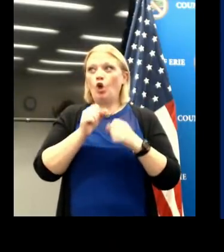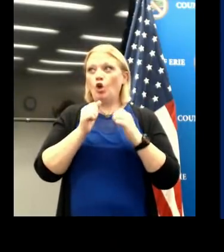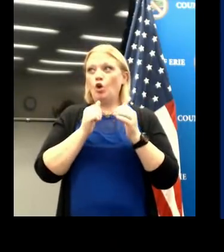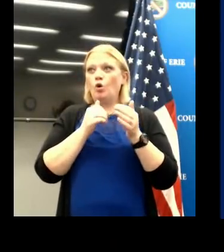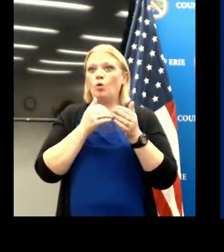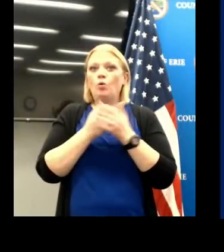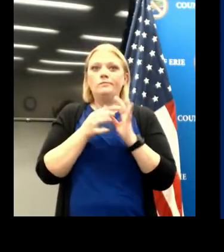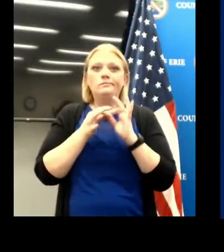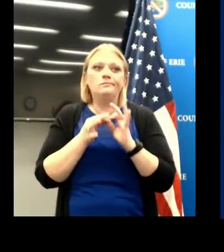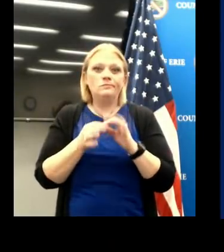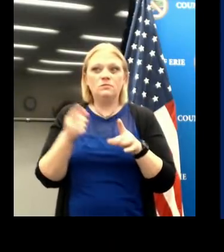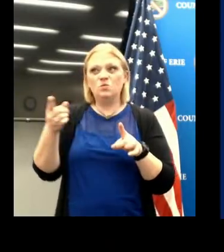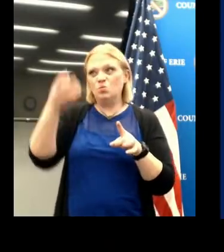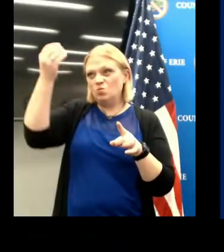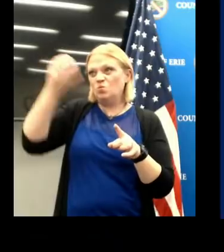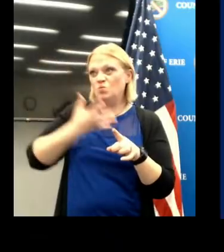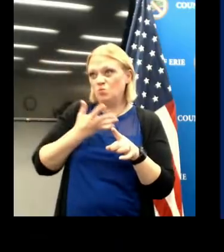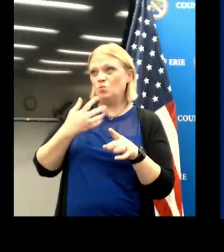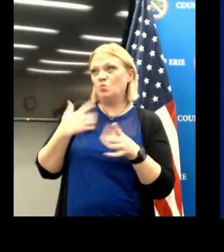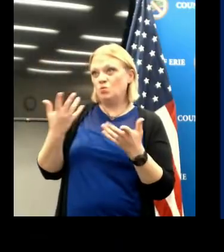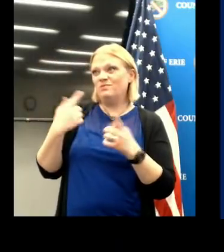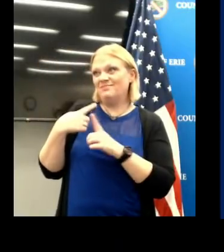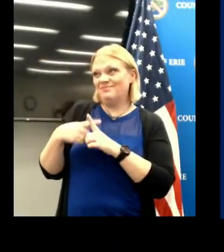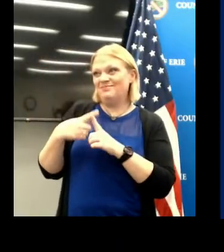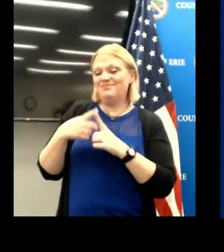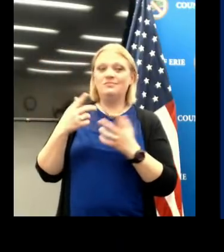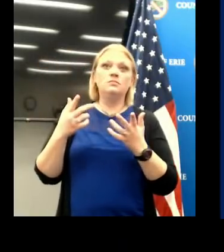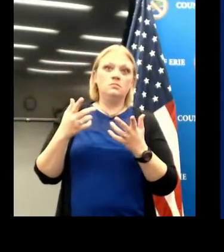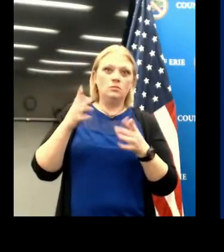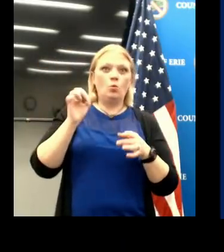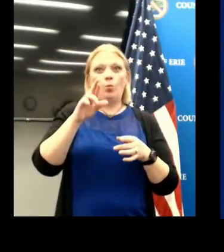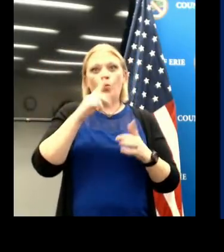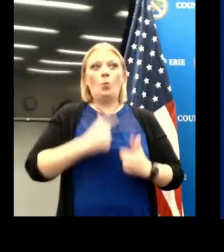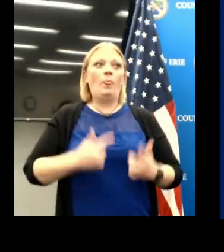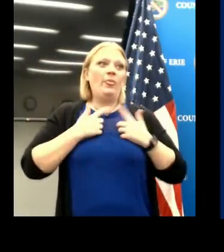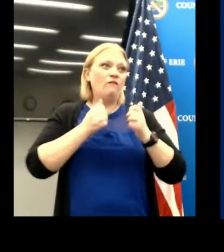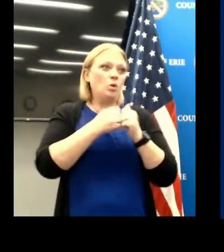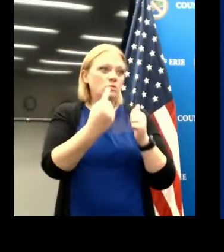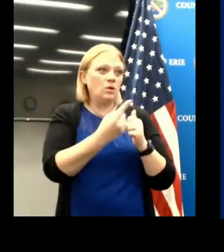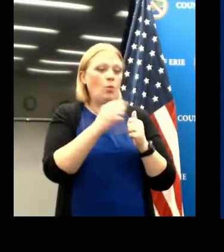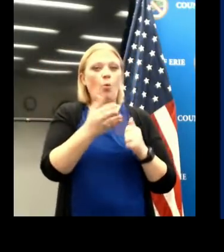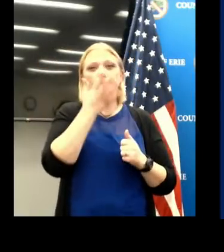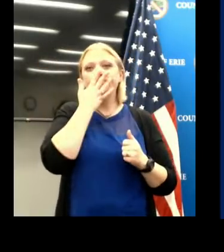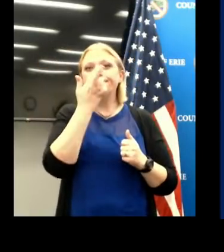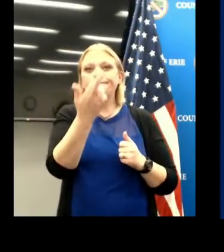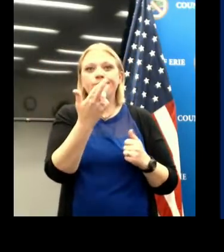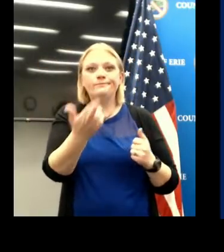who told you that they were a case, or if you live with somebody, or a good friend